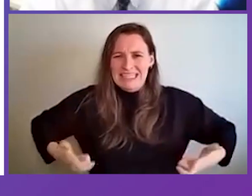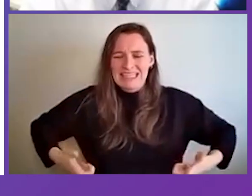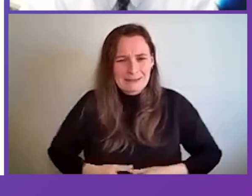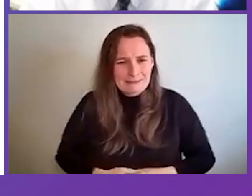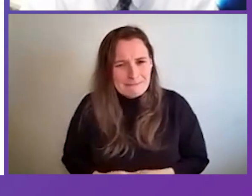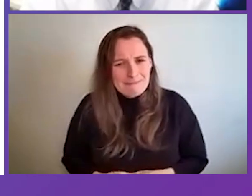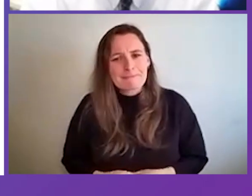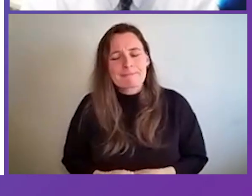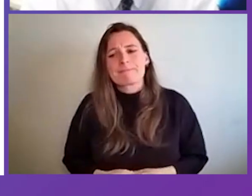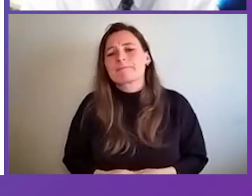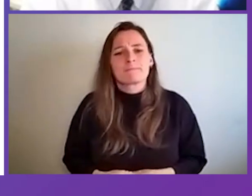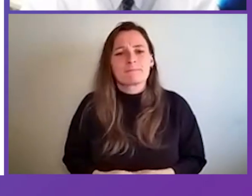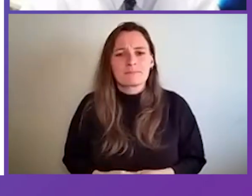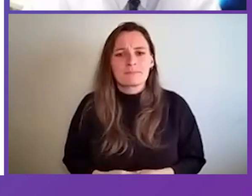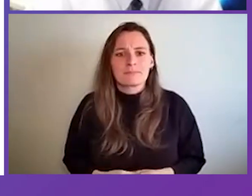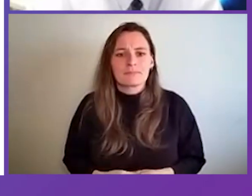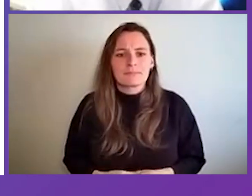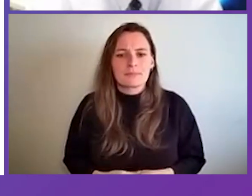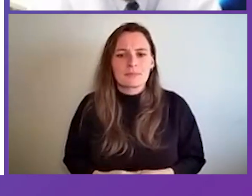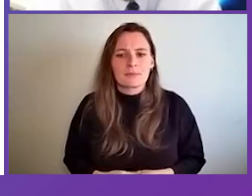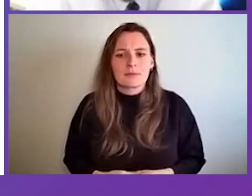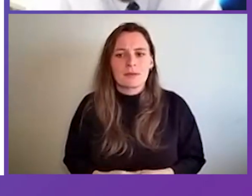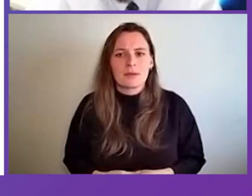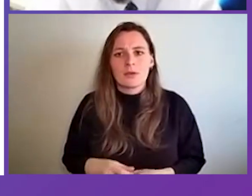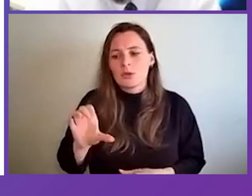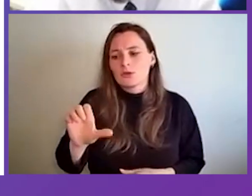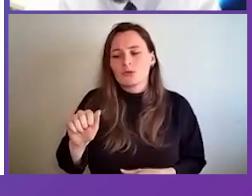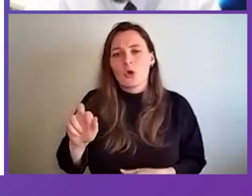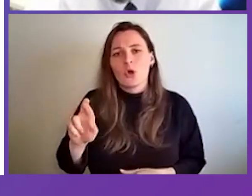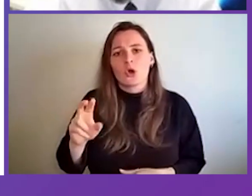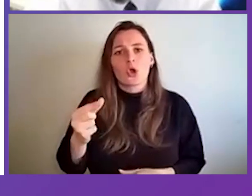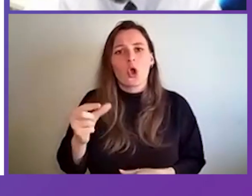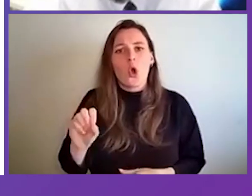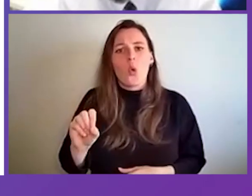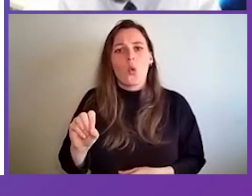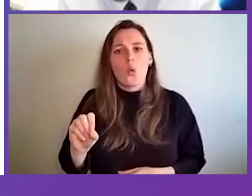The use of ratchet cargo straps is another